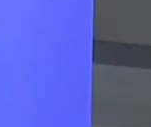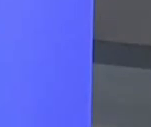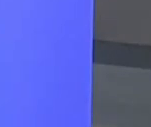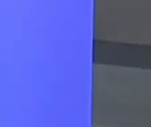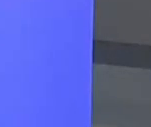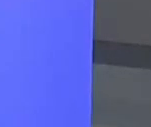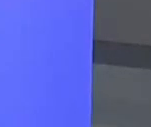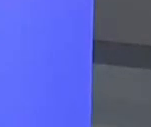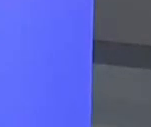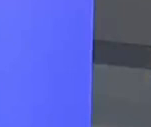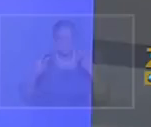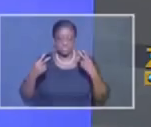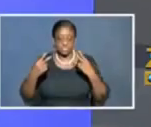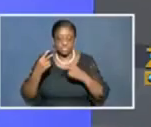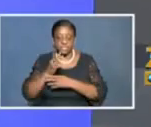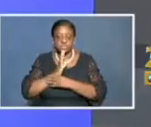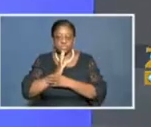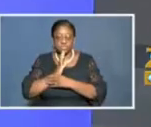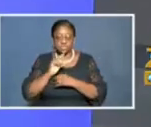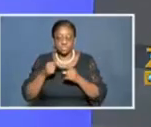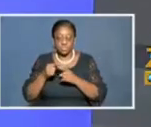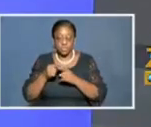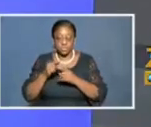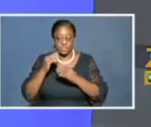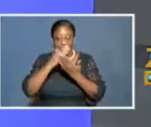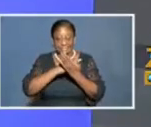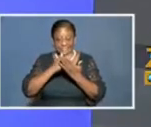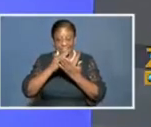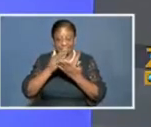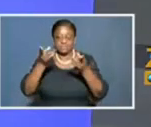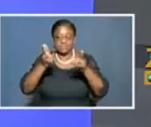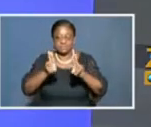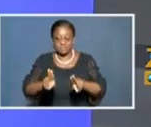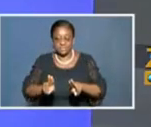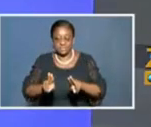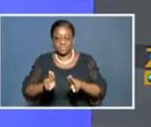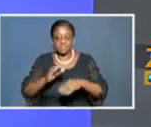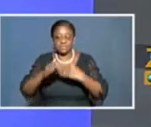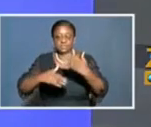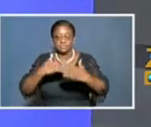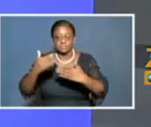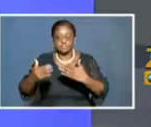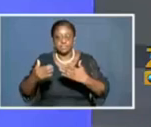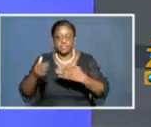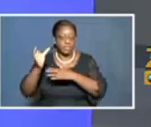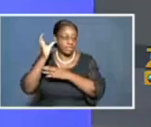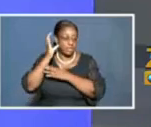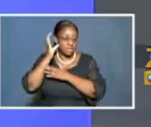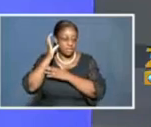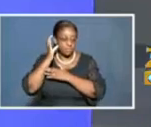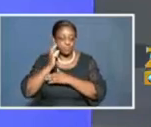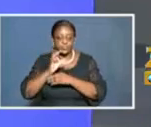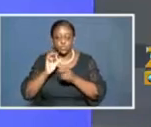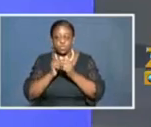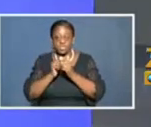to The New York Post to Yahoo, and the list goes on. Here at home, we're hearing from the tour operator who, along with